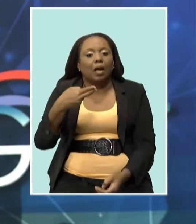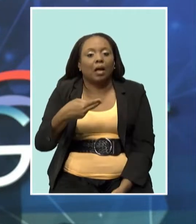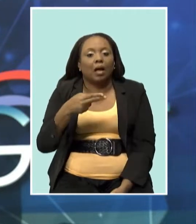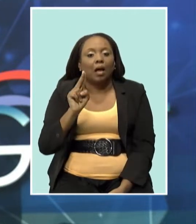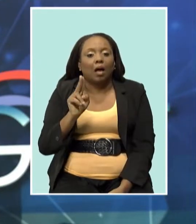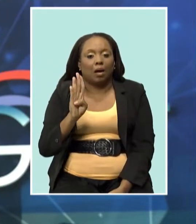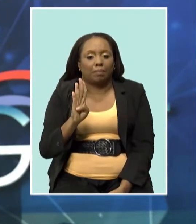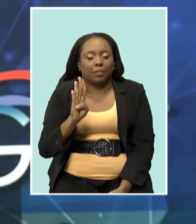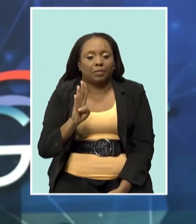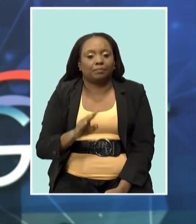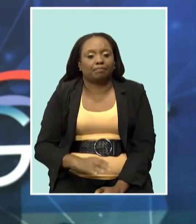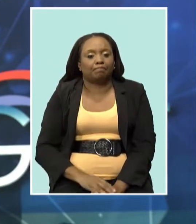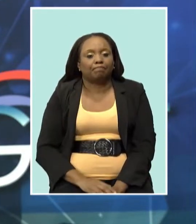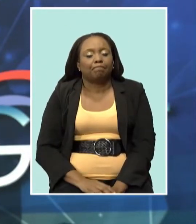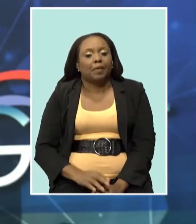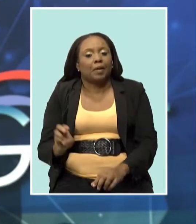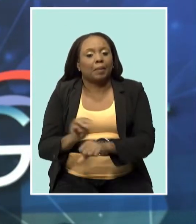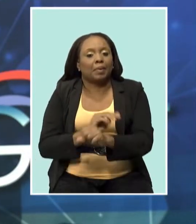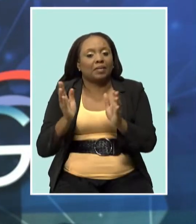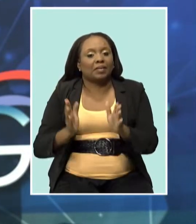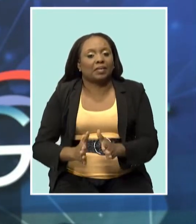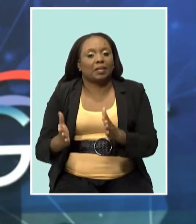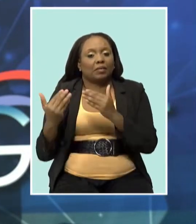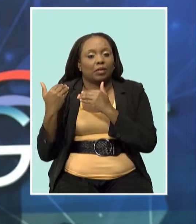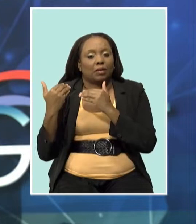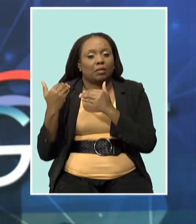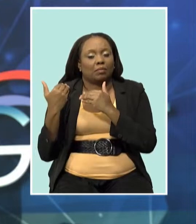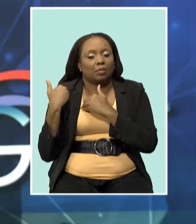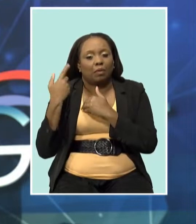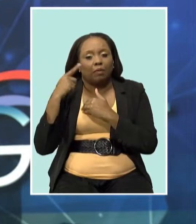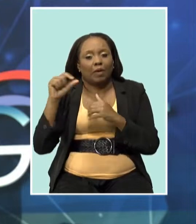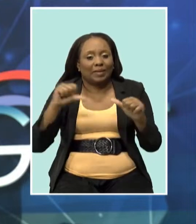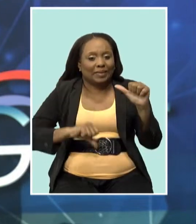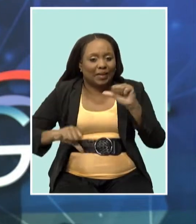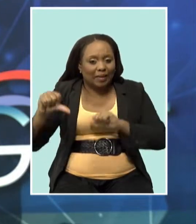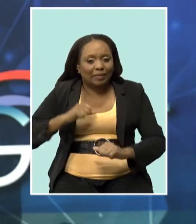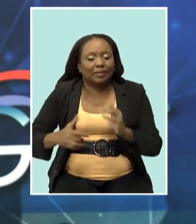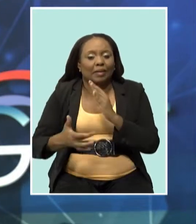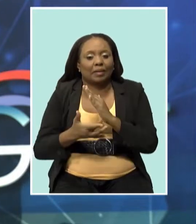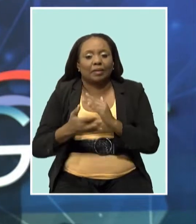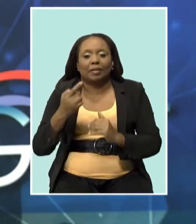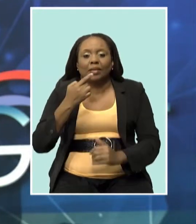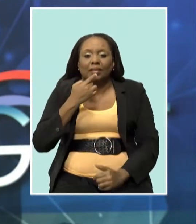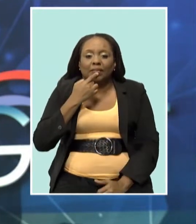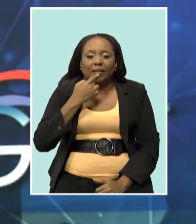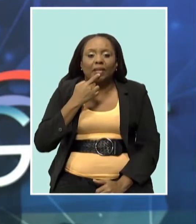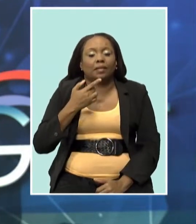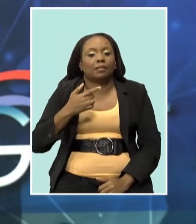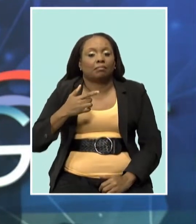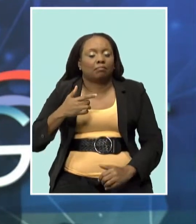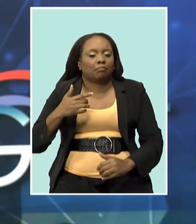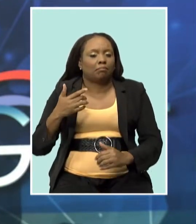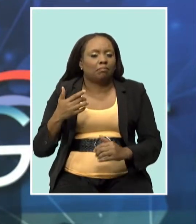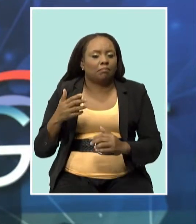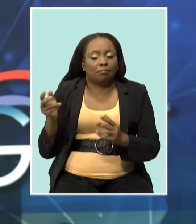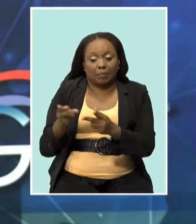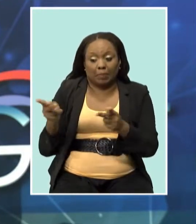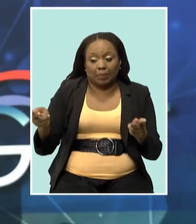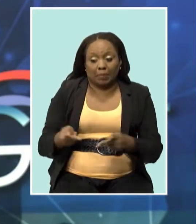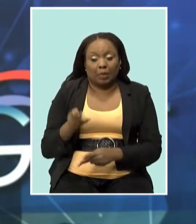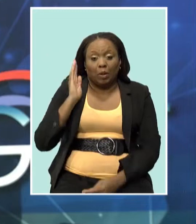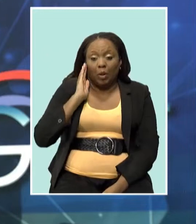The fight against bullying was taken to the streets today, an initiative of Supreme Counseling for Personal Development.